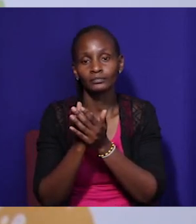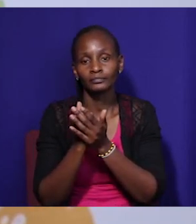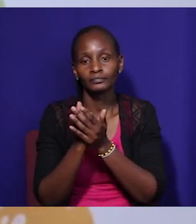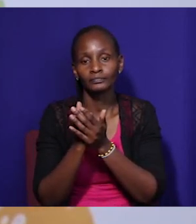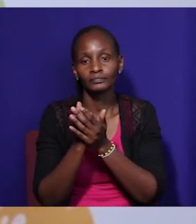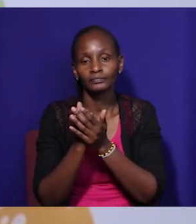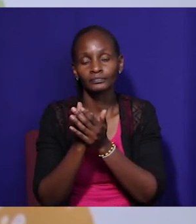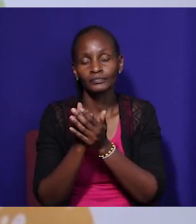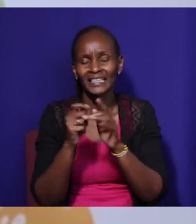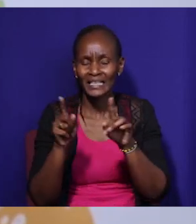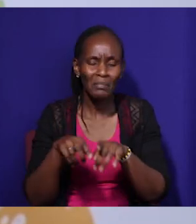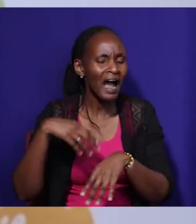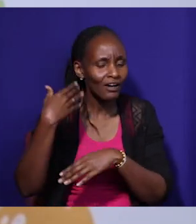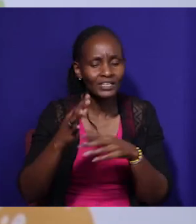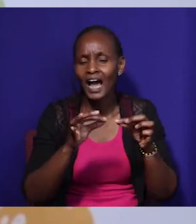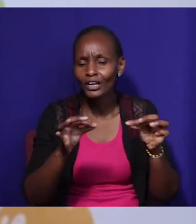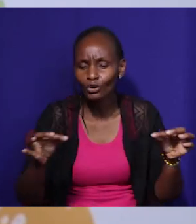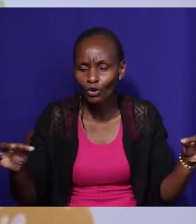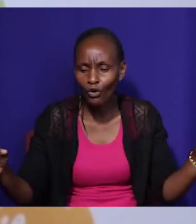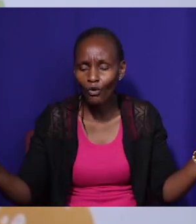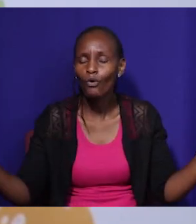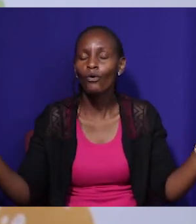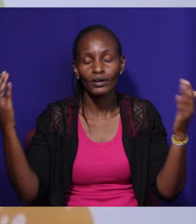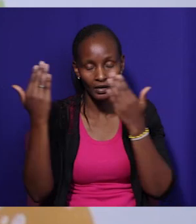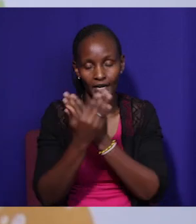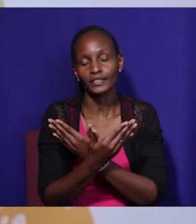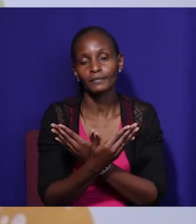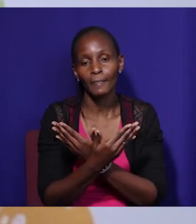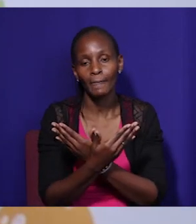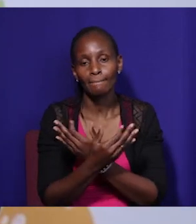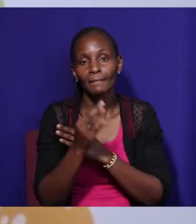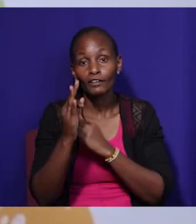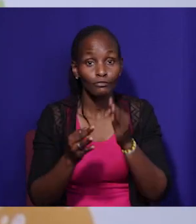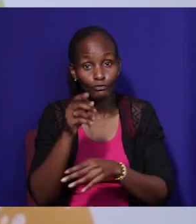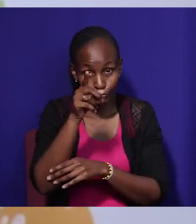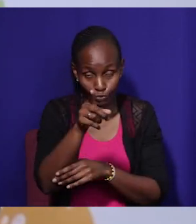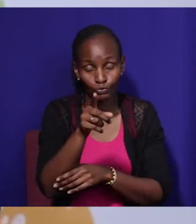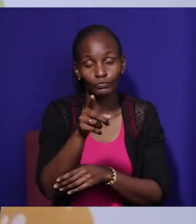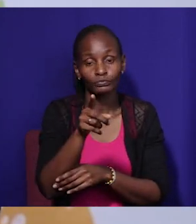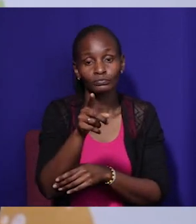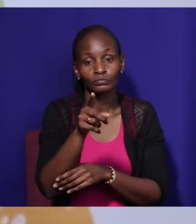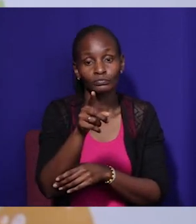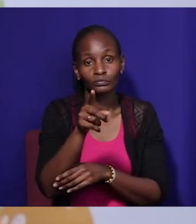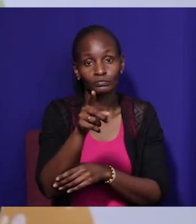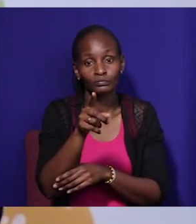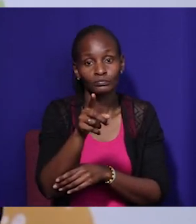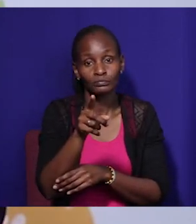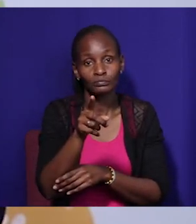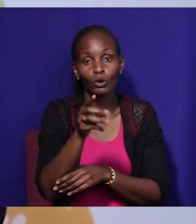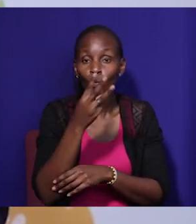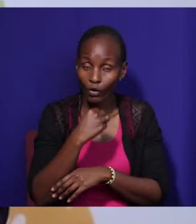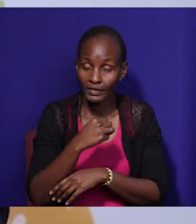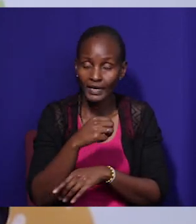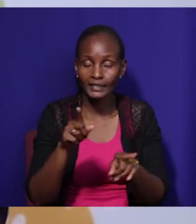long night, after a long wait. So if you're one of them, please repeat